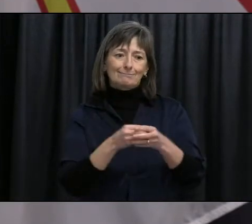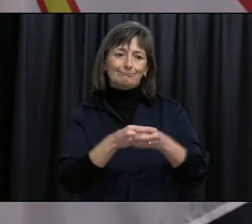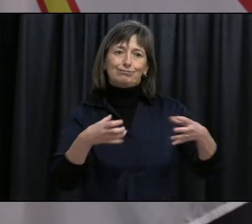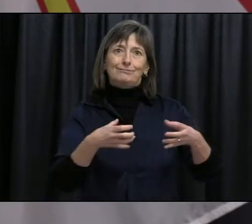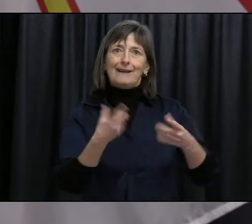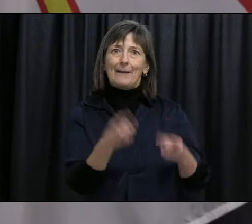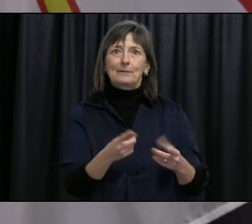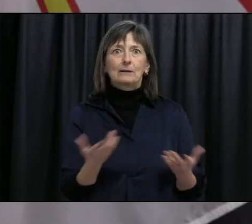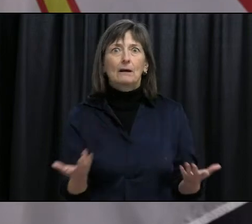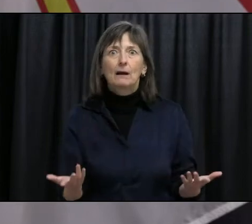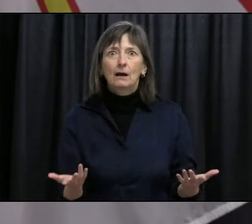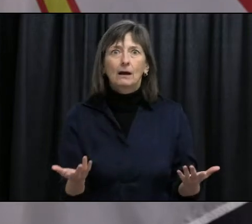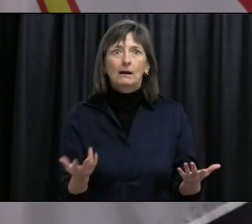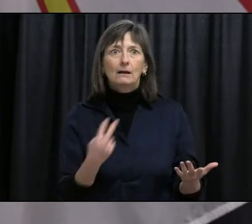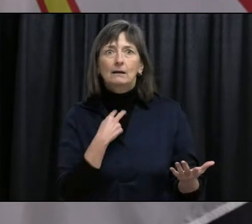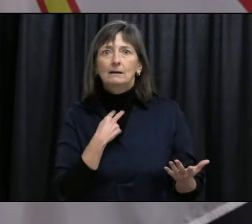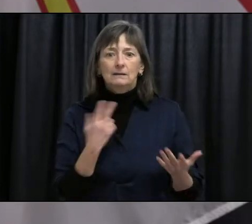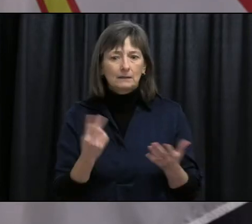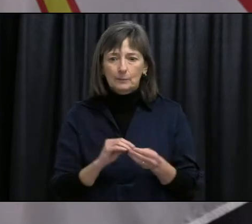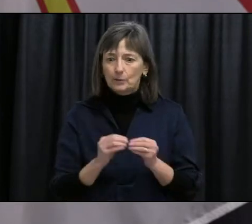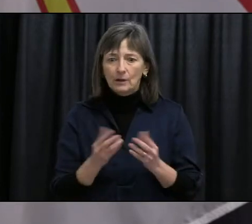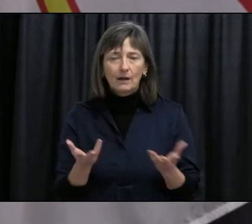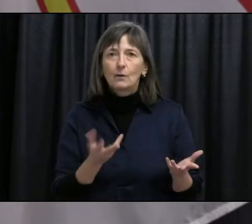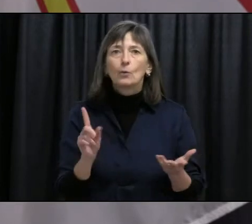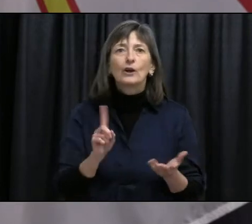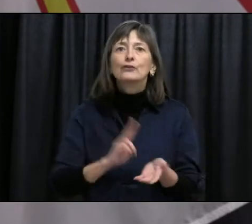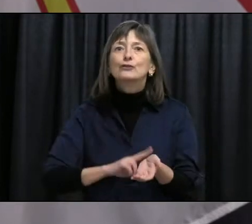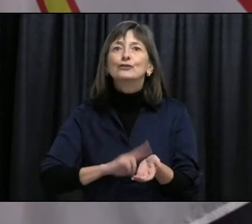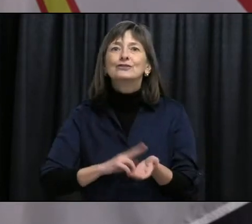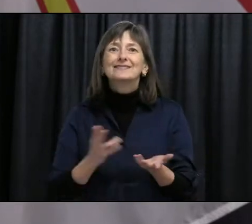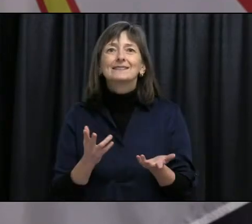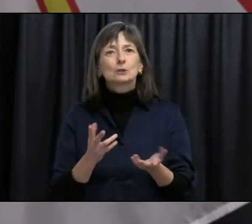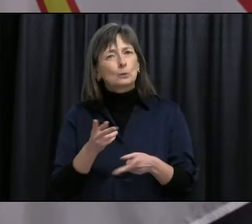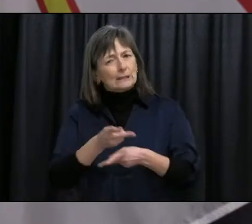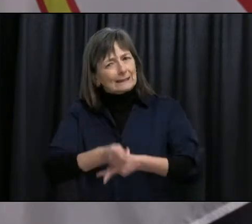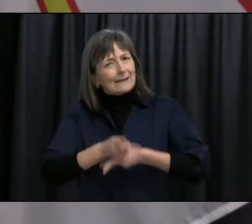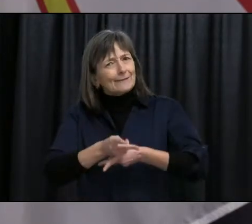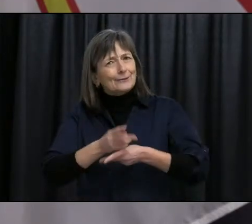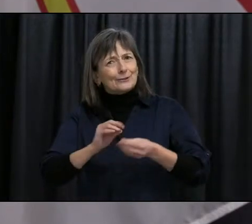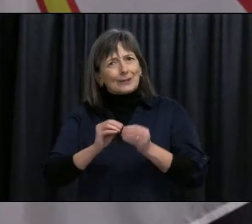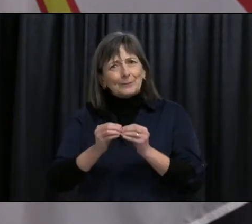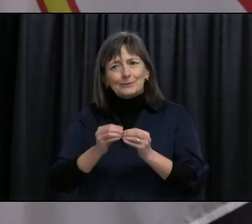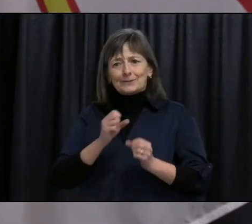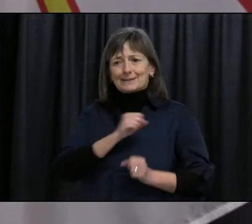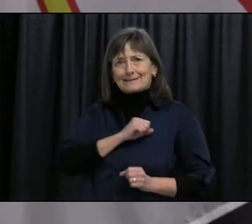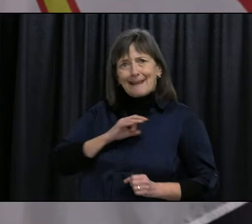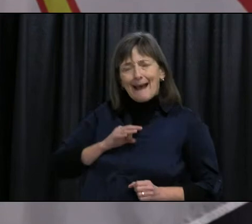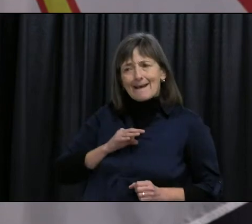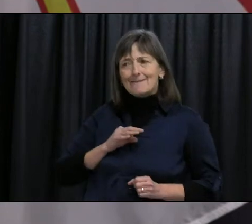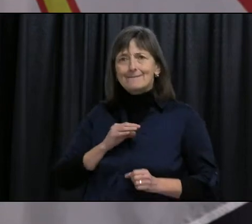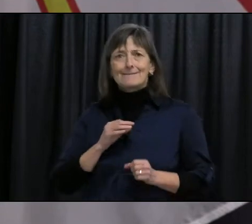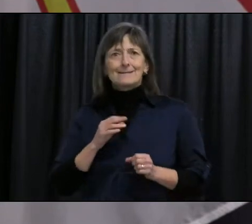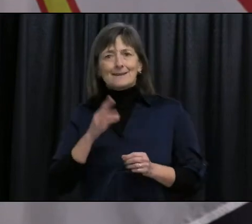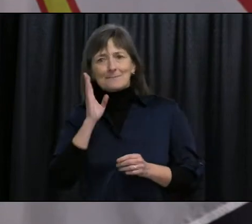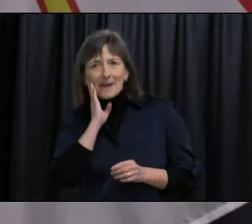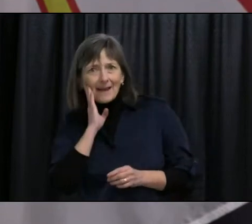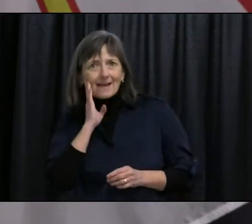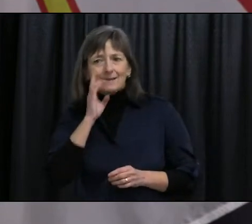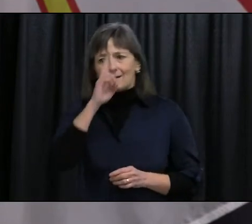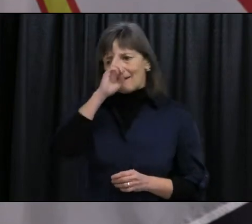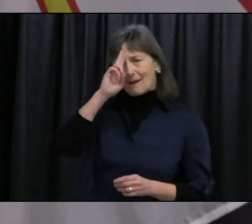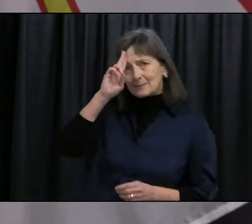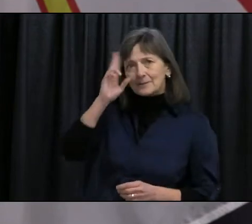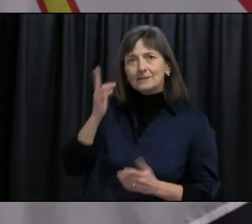be in one place at a time, those are there not just because of trying to increase